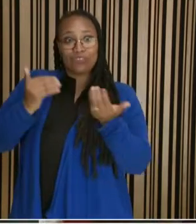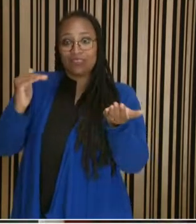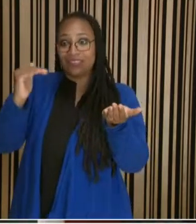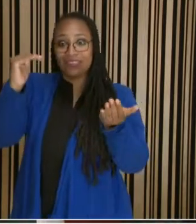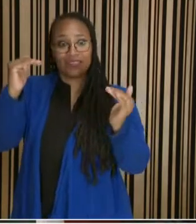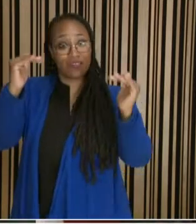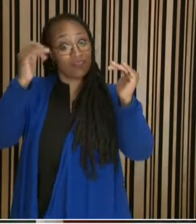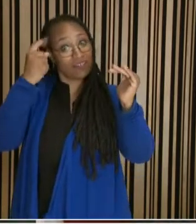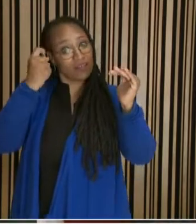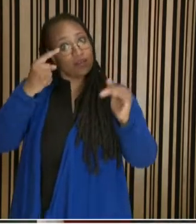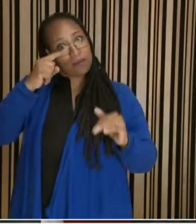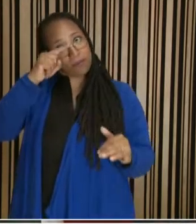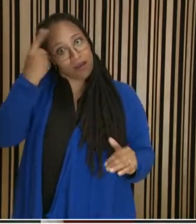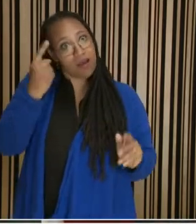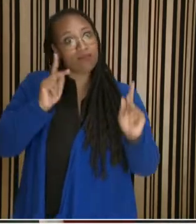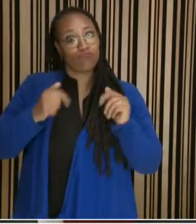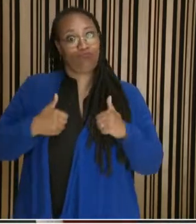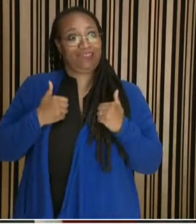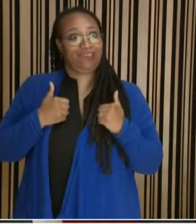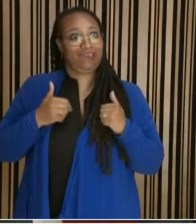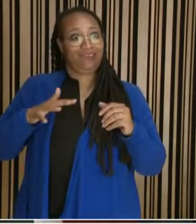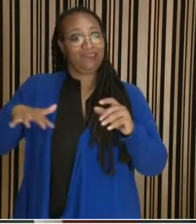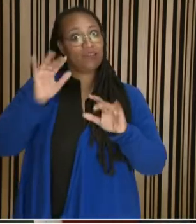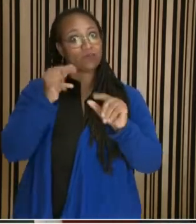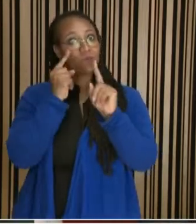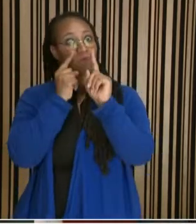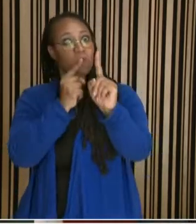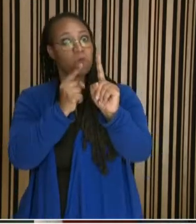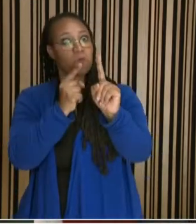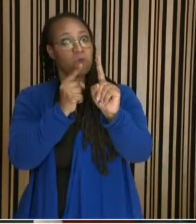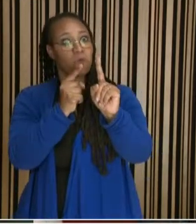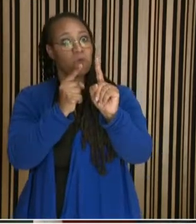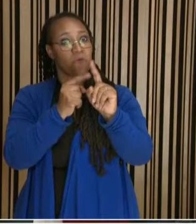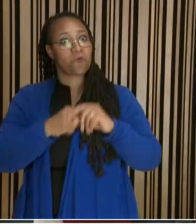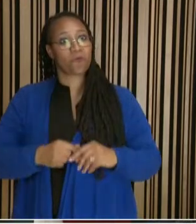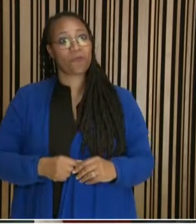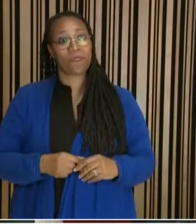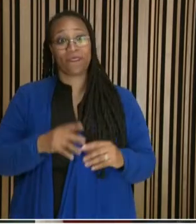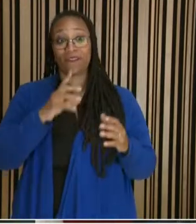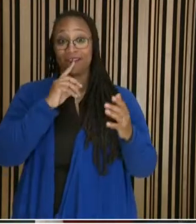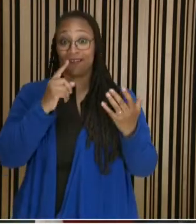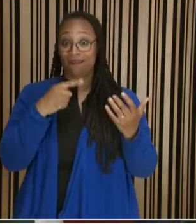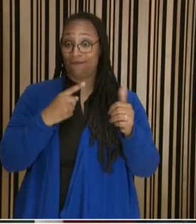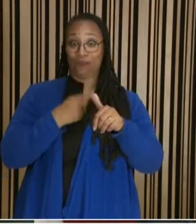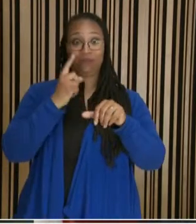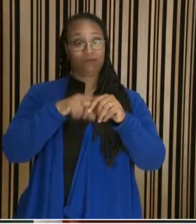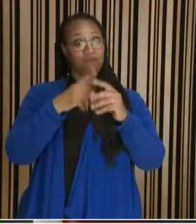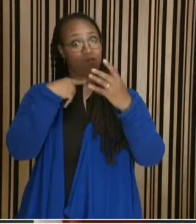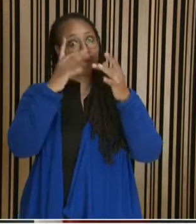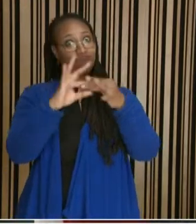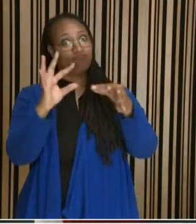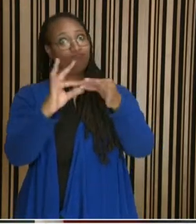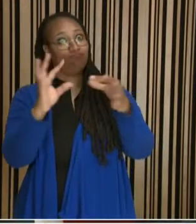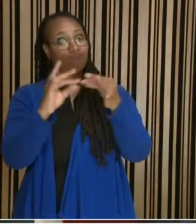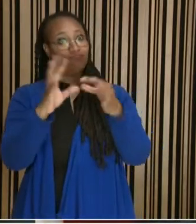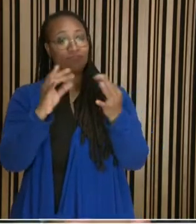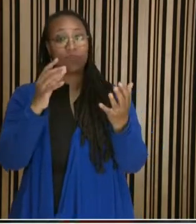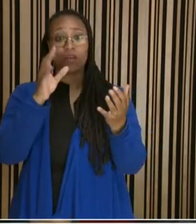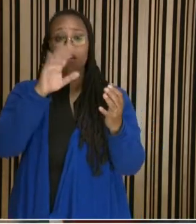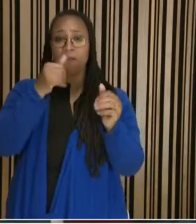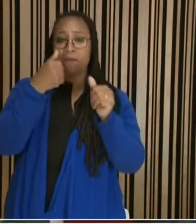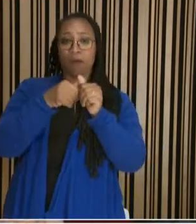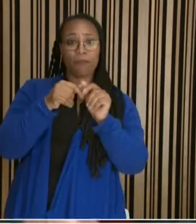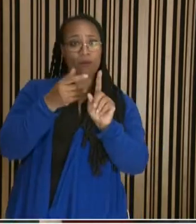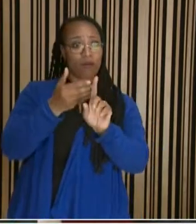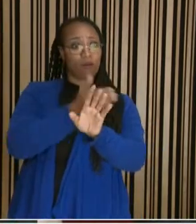our goal. I announced earlier that for the first time since I've been mayor, we have unemployment numbers in the district in